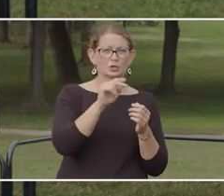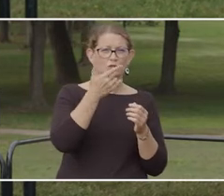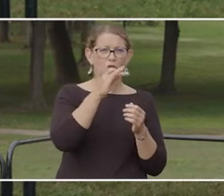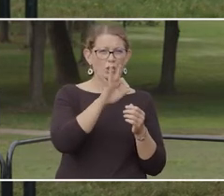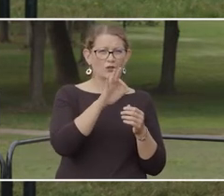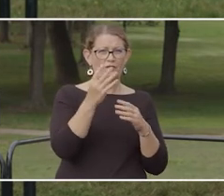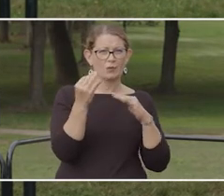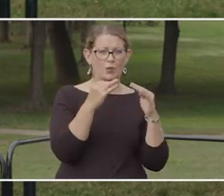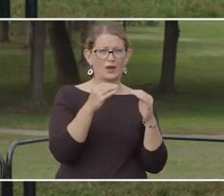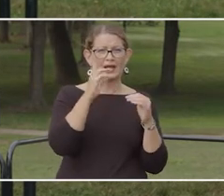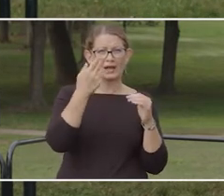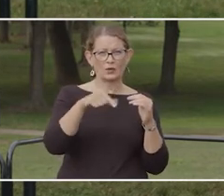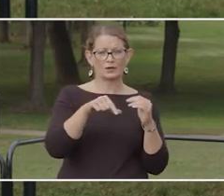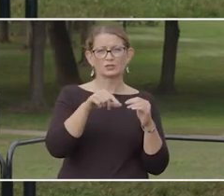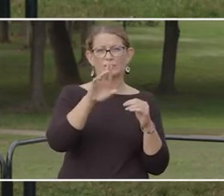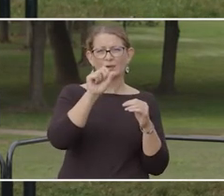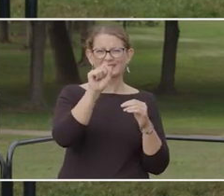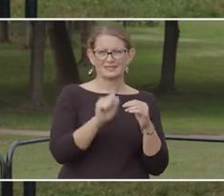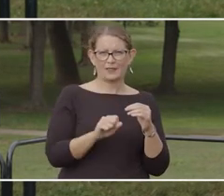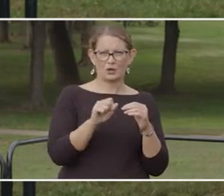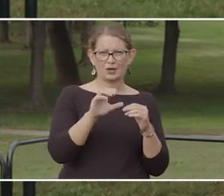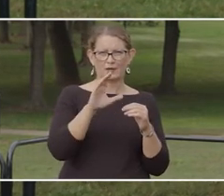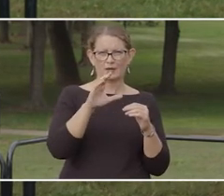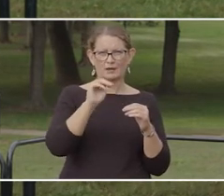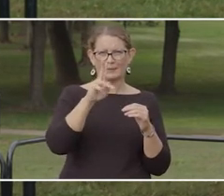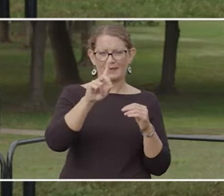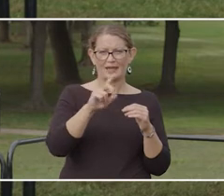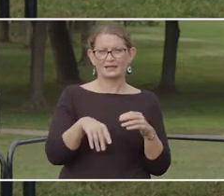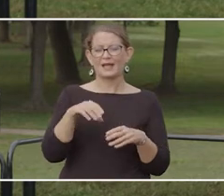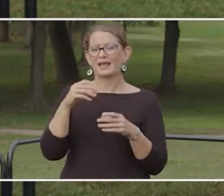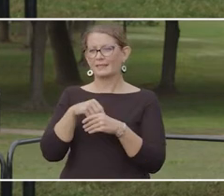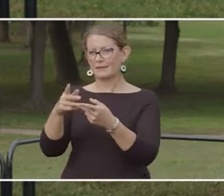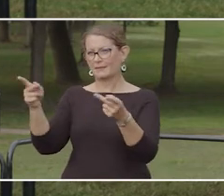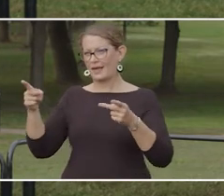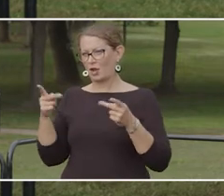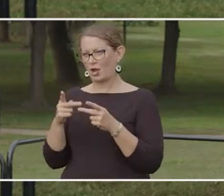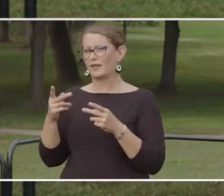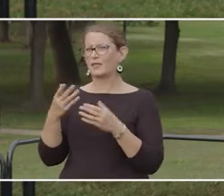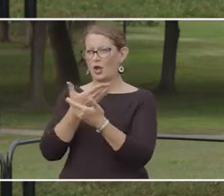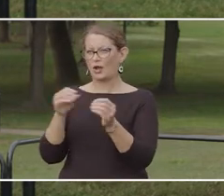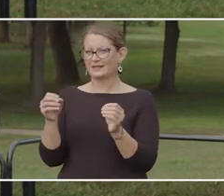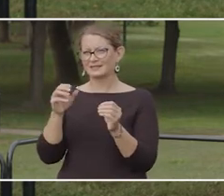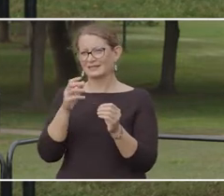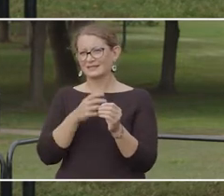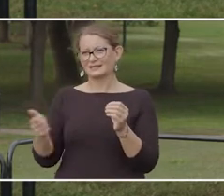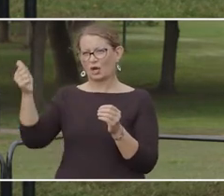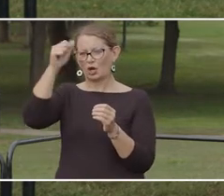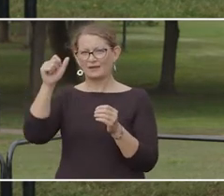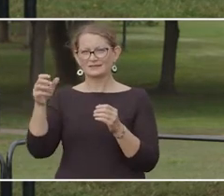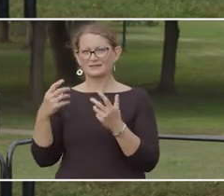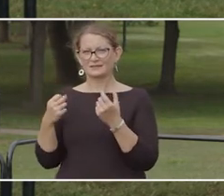headquarters of U.S. Southern Command and at the Pentagon in the offices of the Secretary of Defense